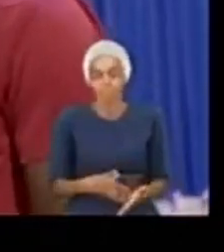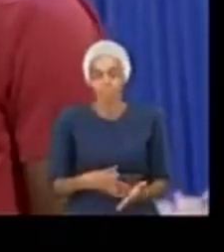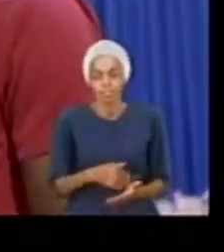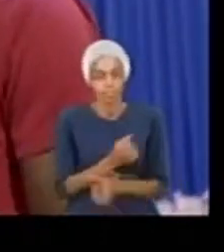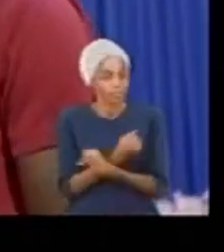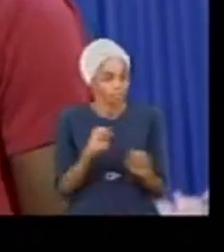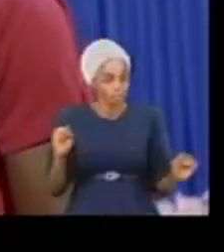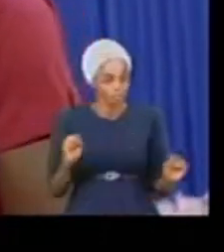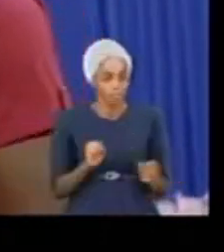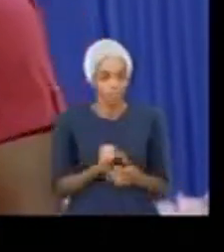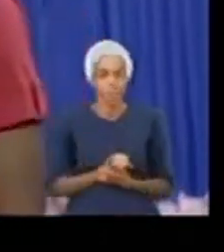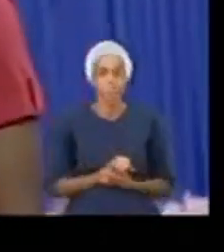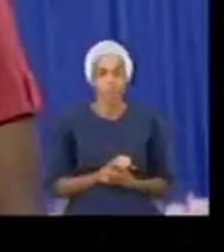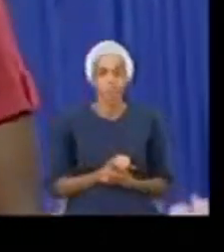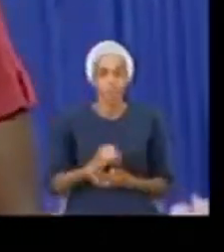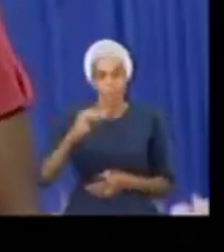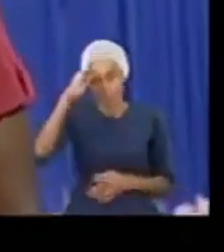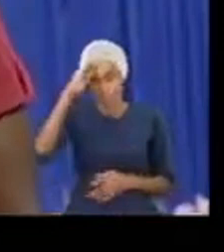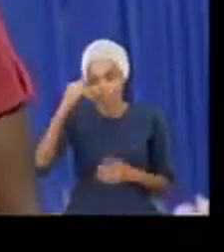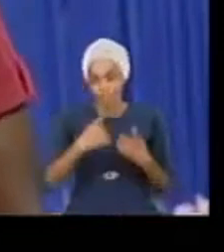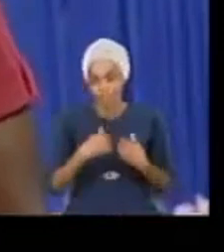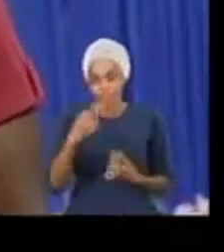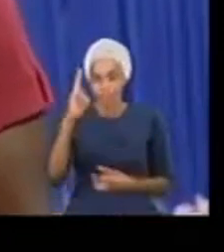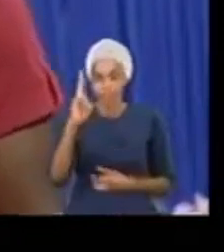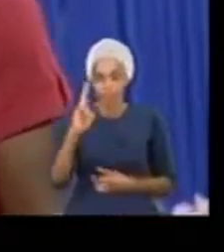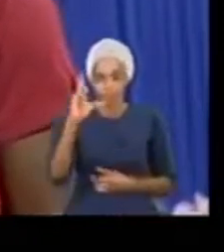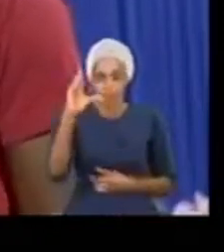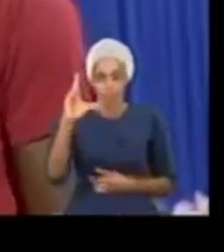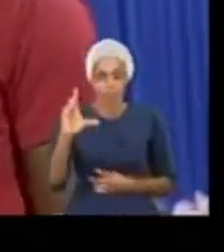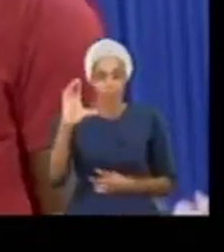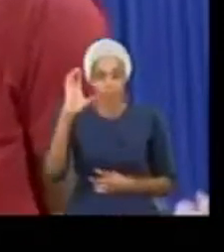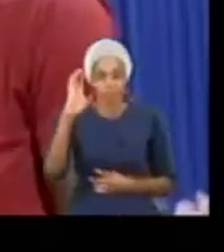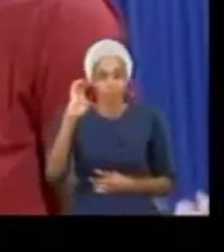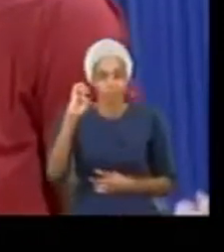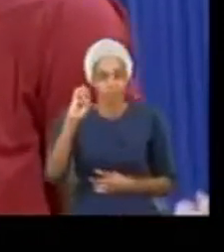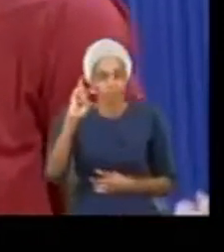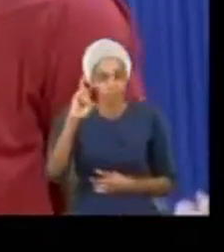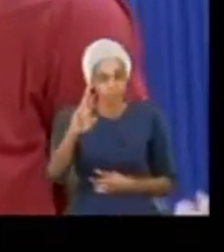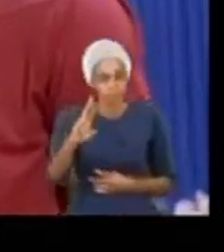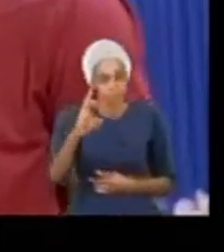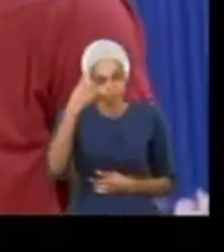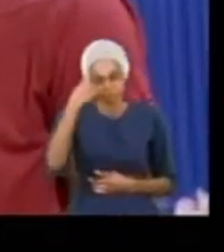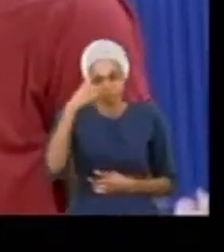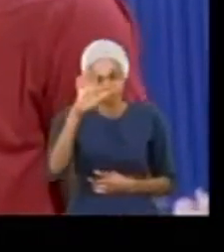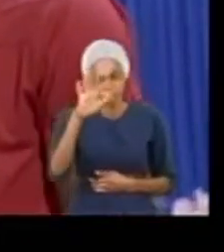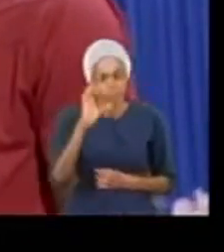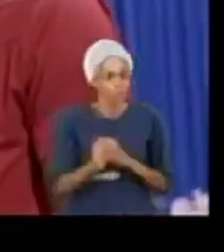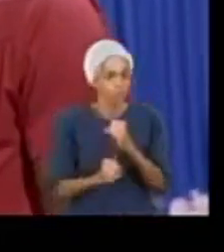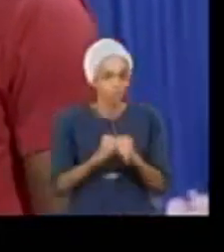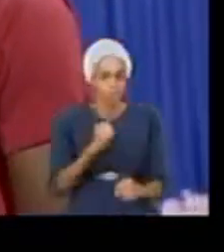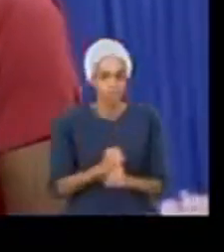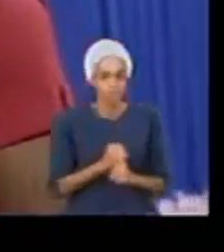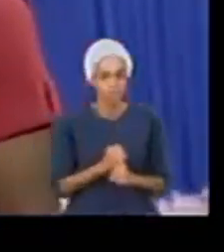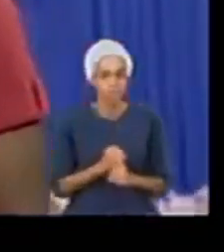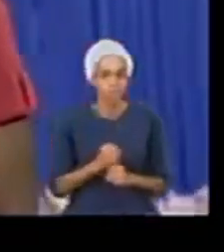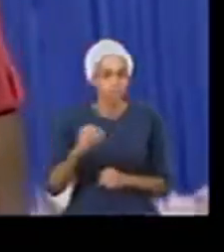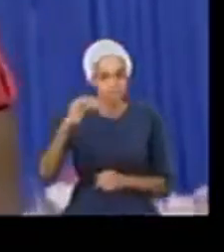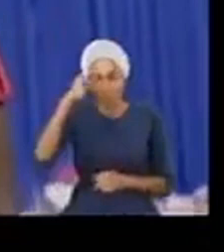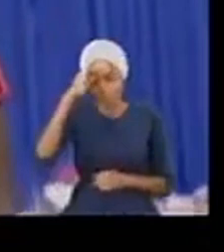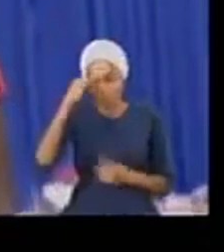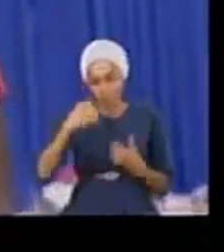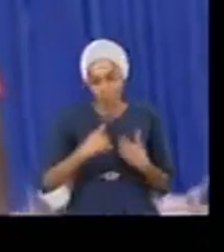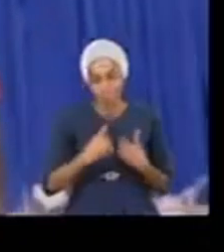for the past five years. I've used different kind of drug, but nothing happened. And I was also